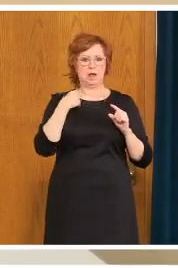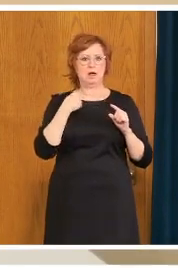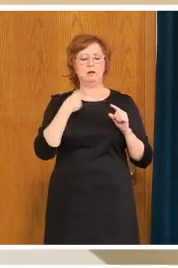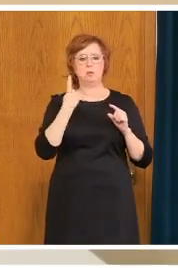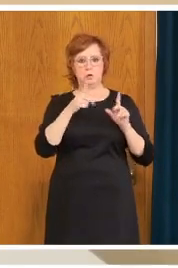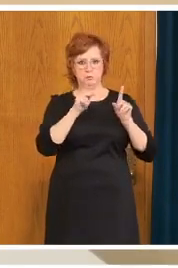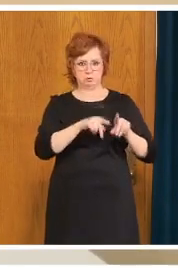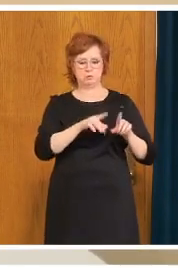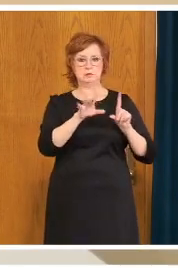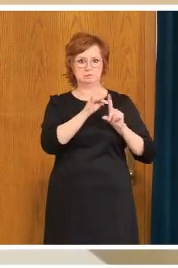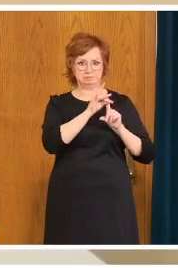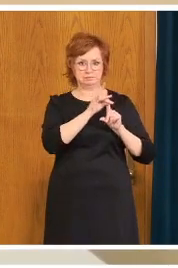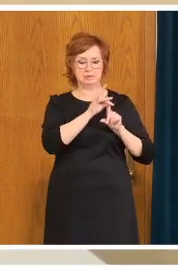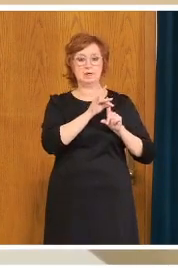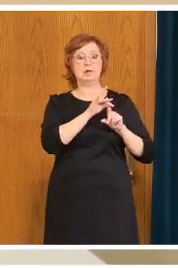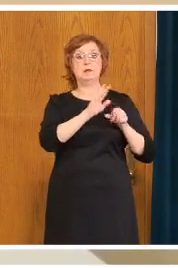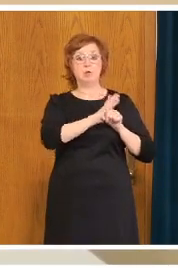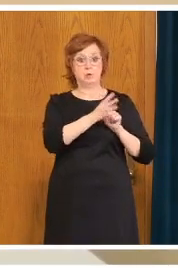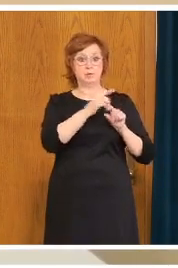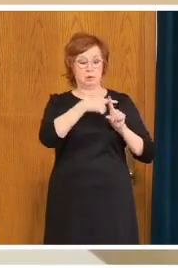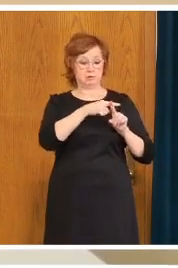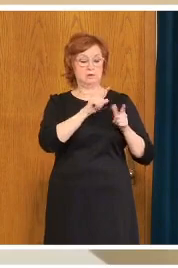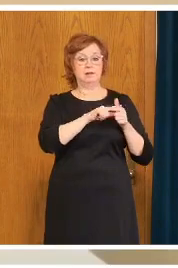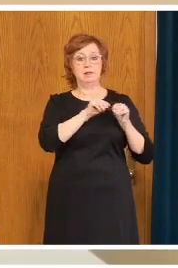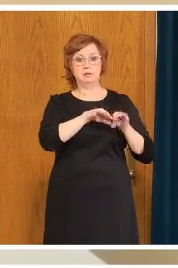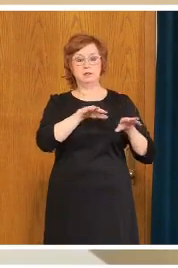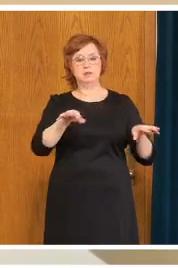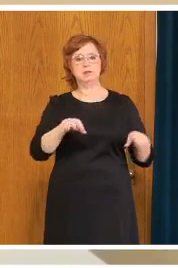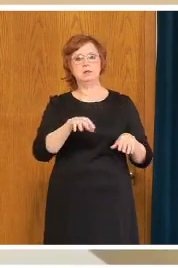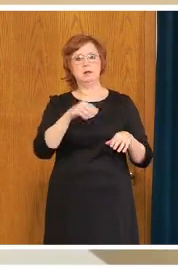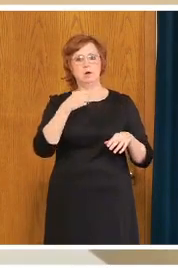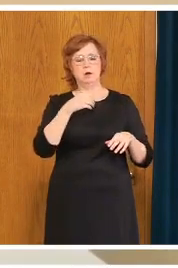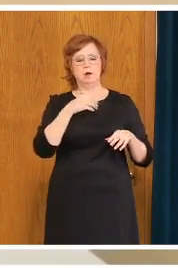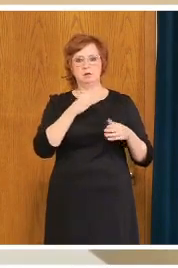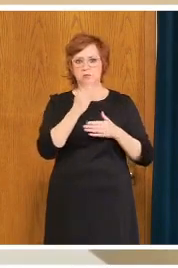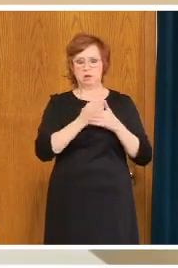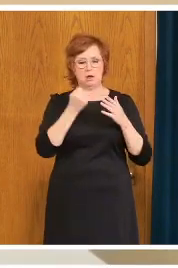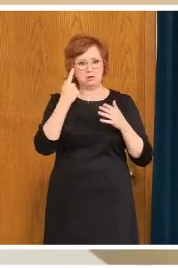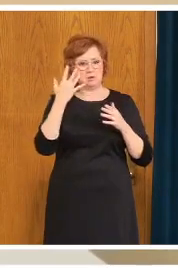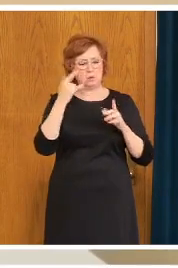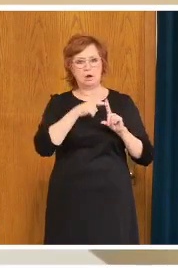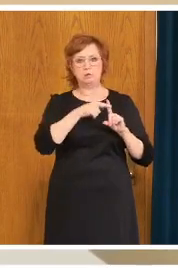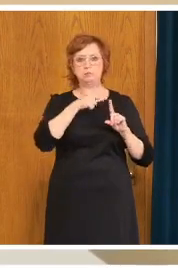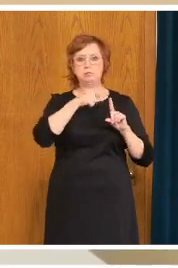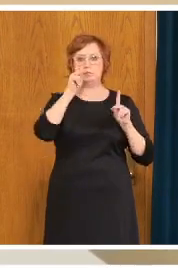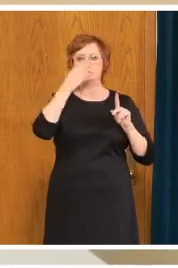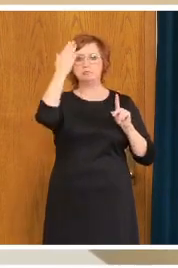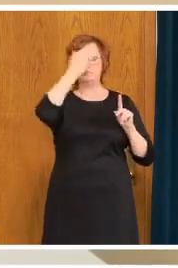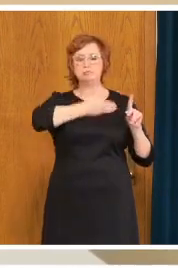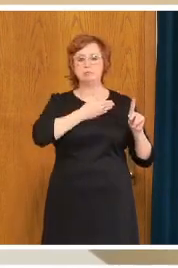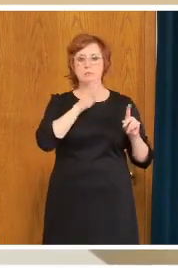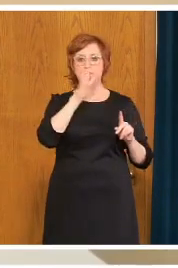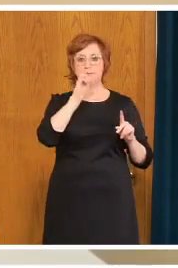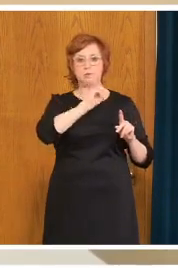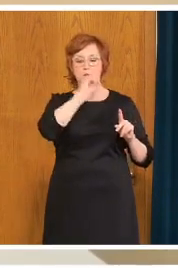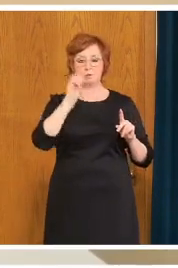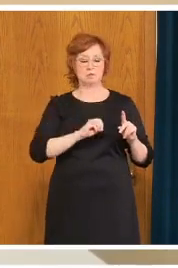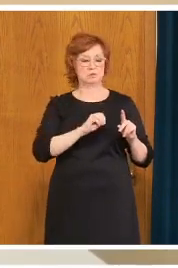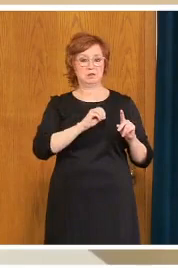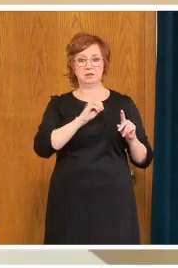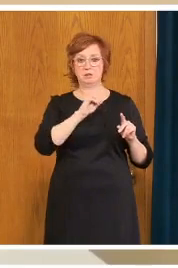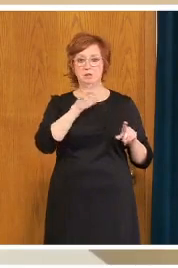high. And because up to 40% of infections can be asymptomatic, whichever strain it is, original strain or